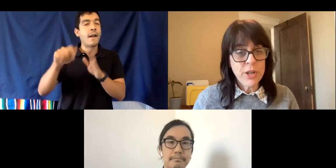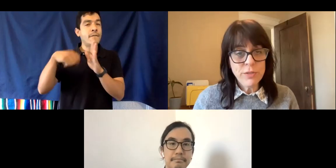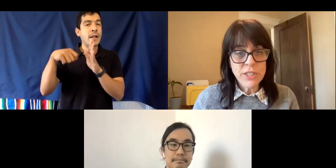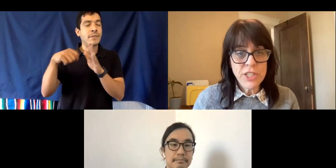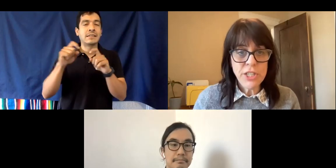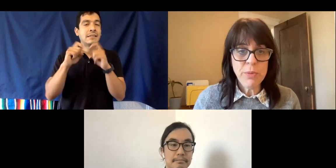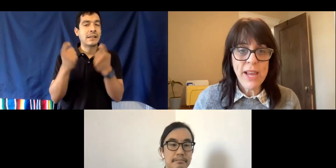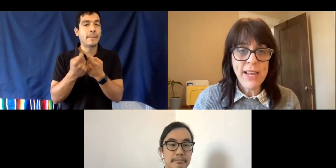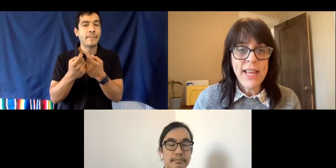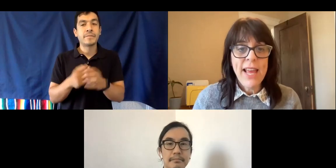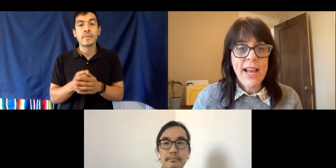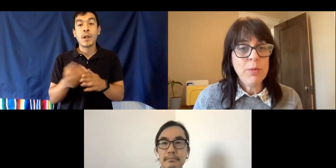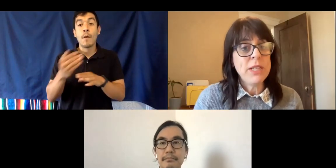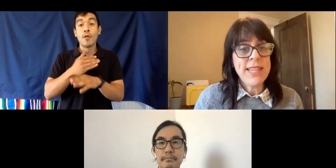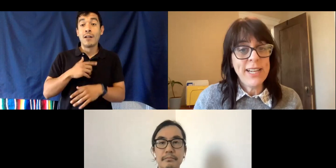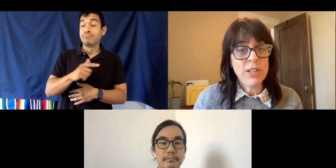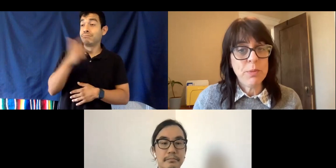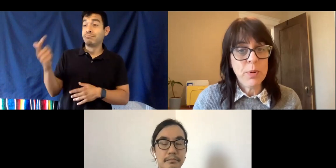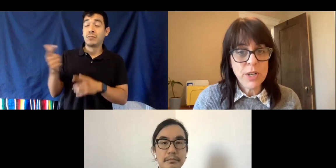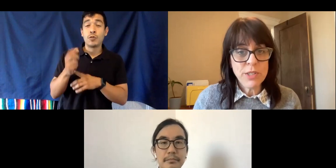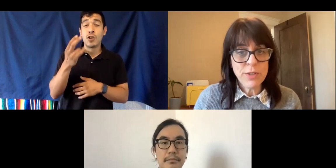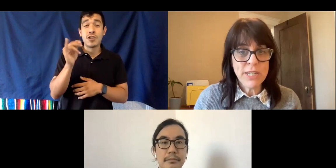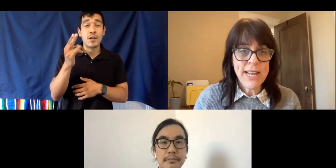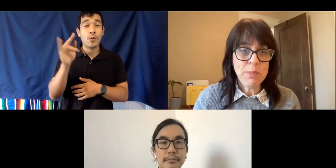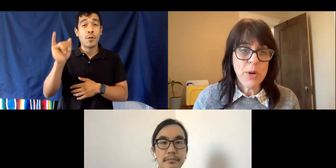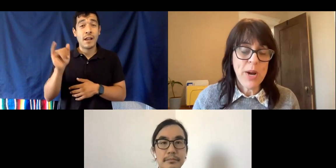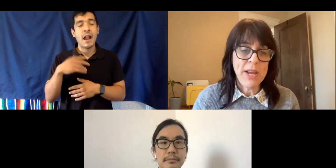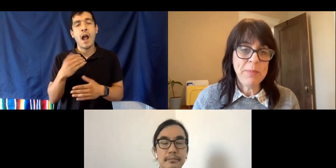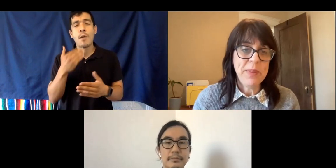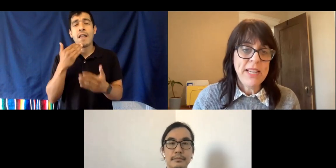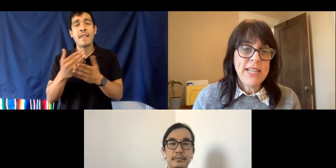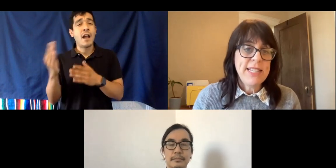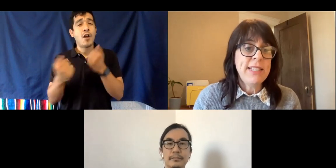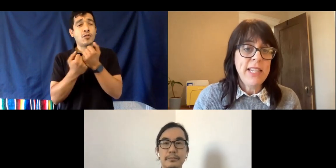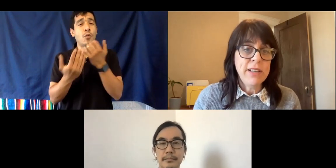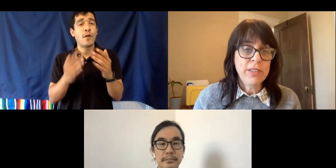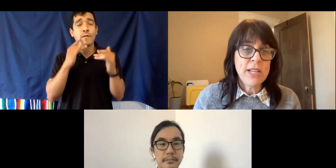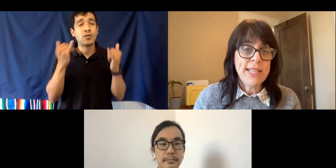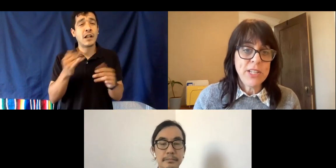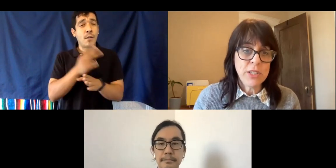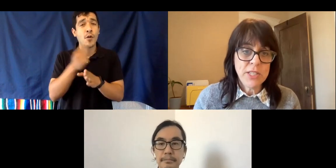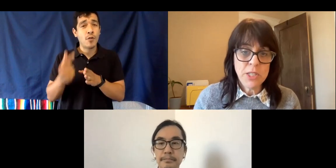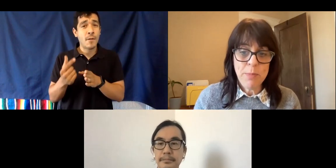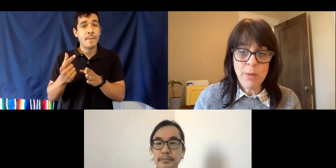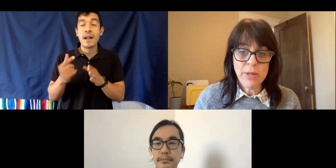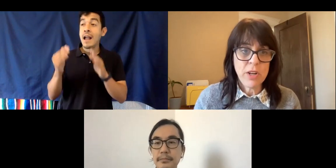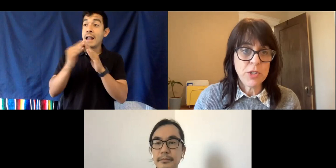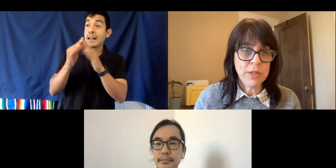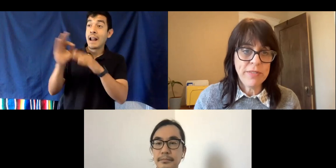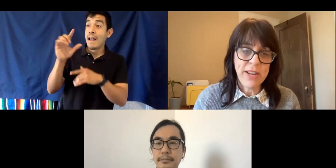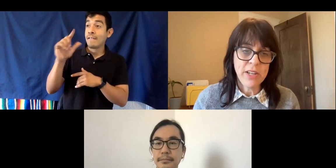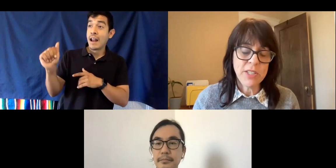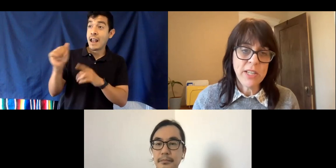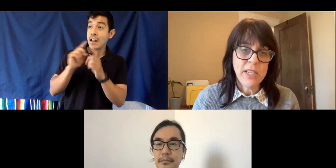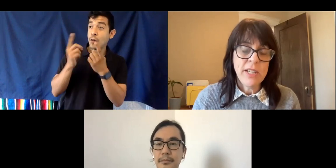I turn it over to Chi-Wei, I want to thank our supporters for today's program, the City of Los Angeles Department of